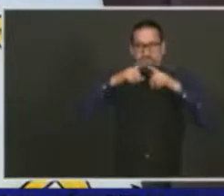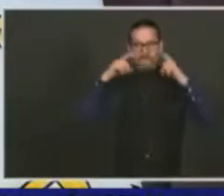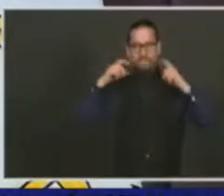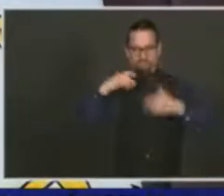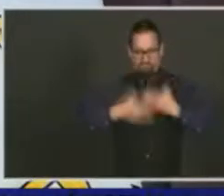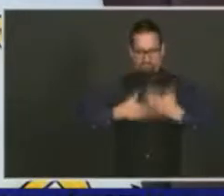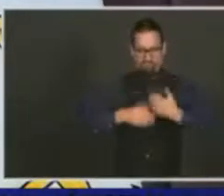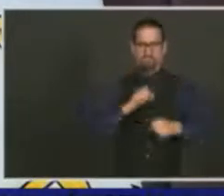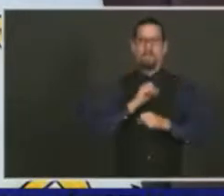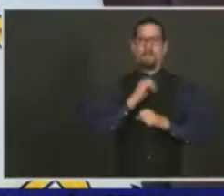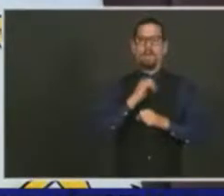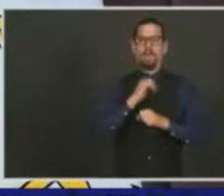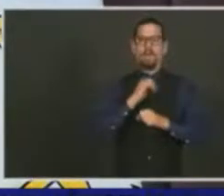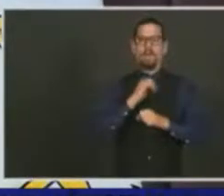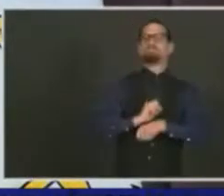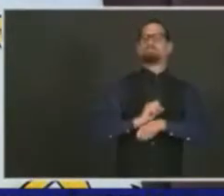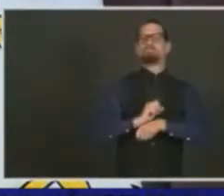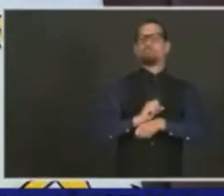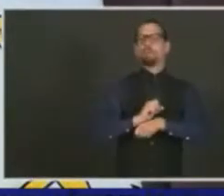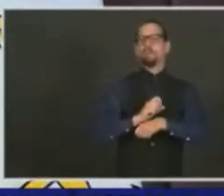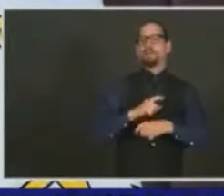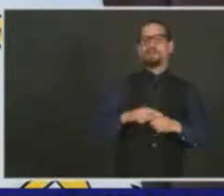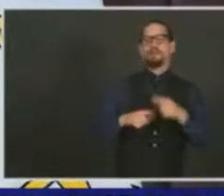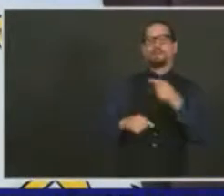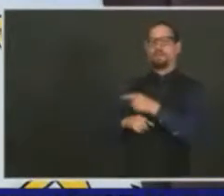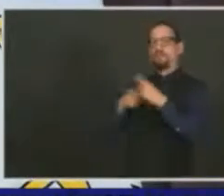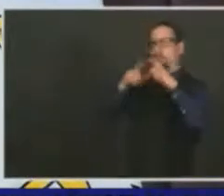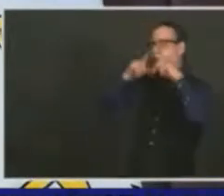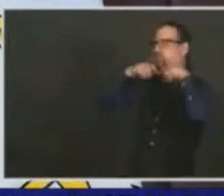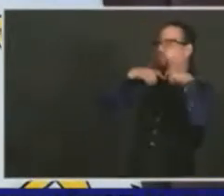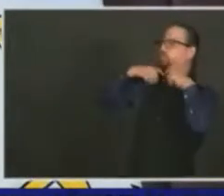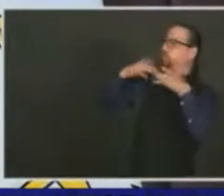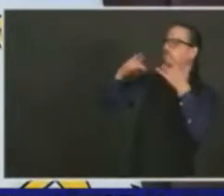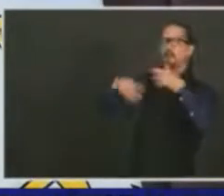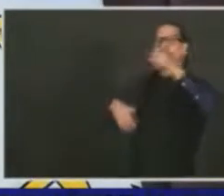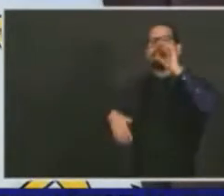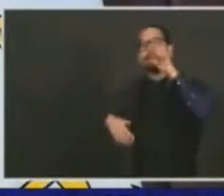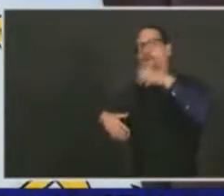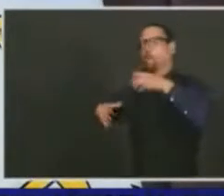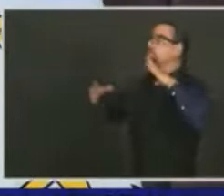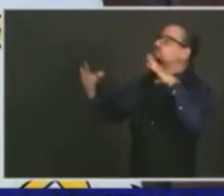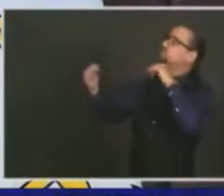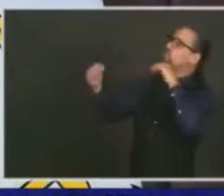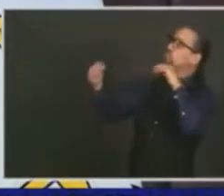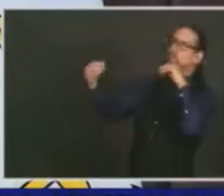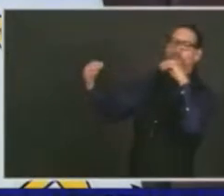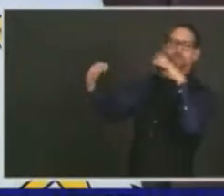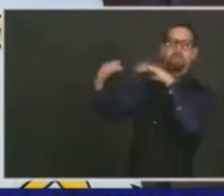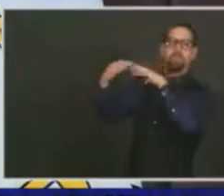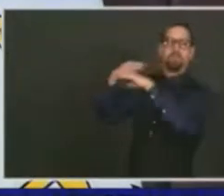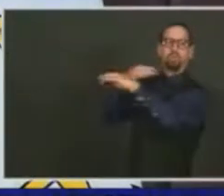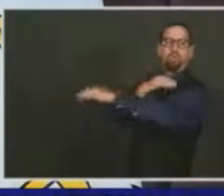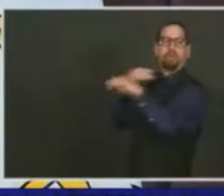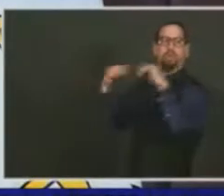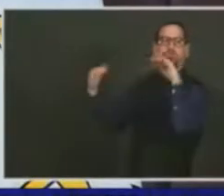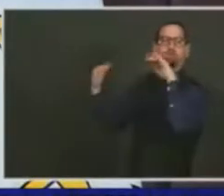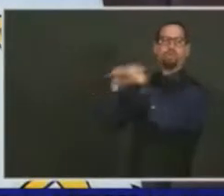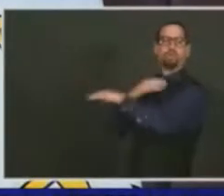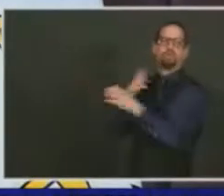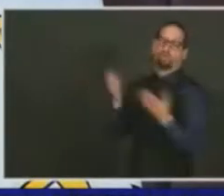transmitted to the same extent. So if people are going to work, masking is a